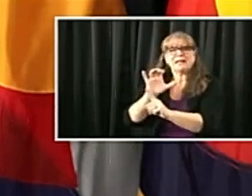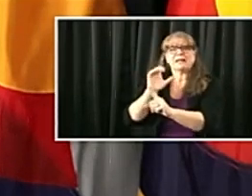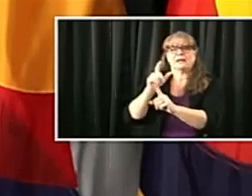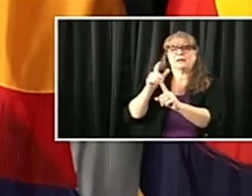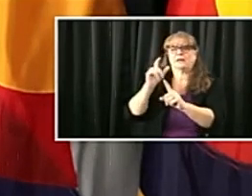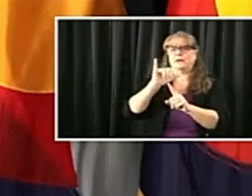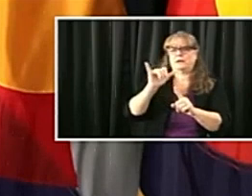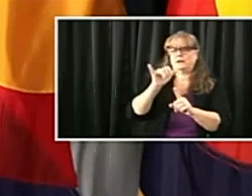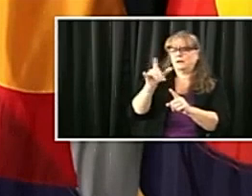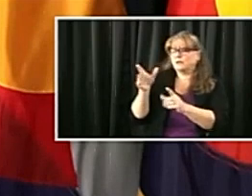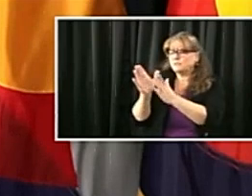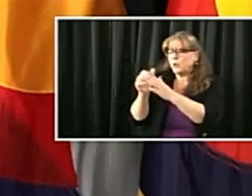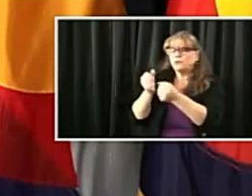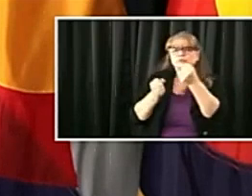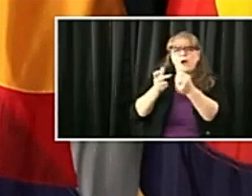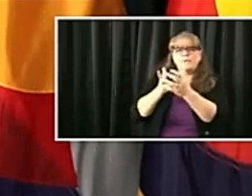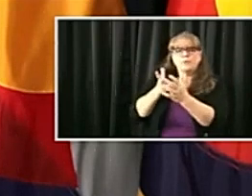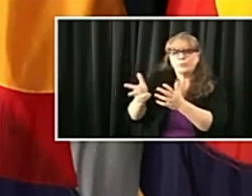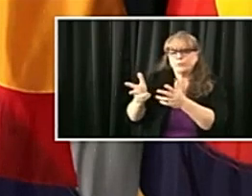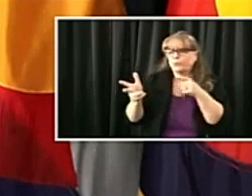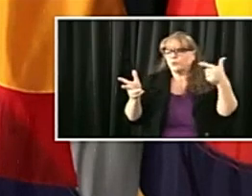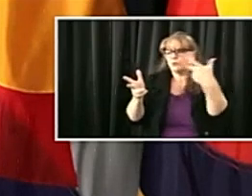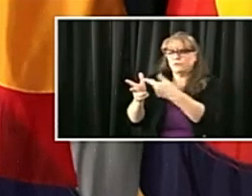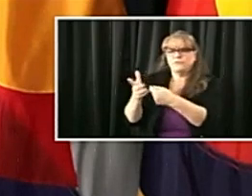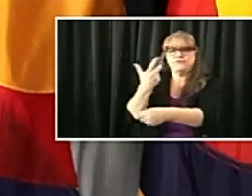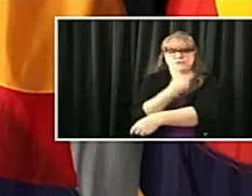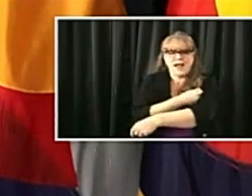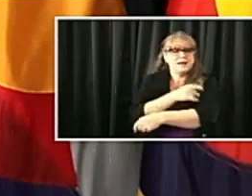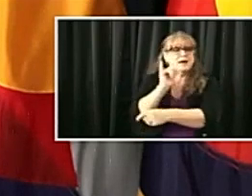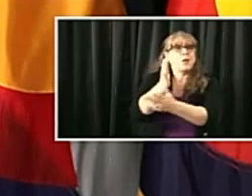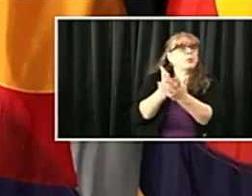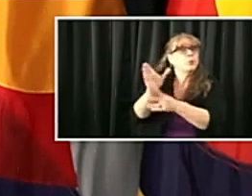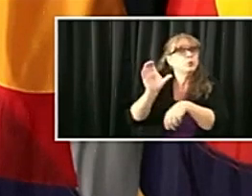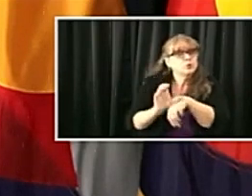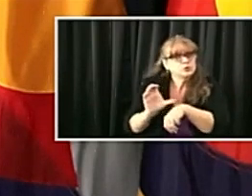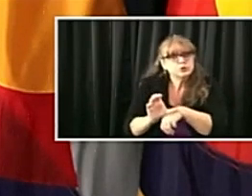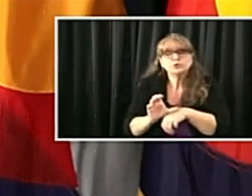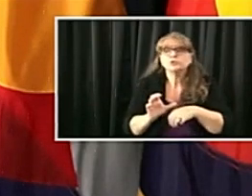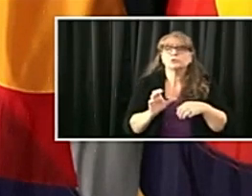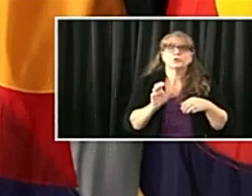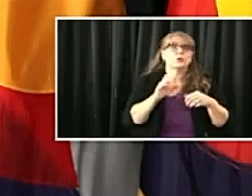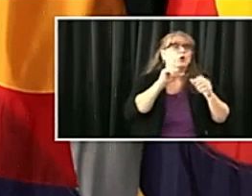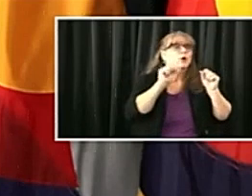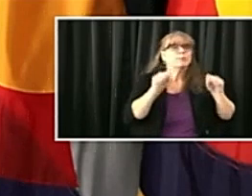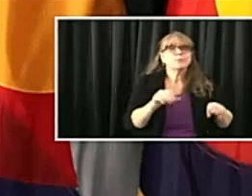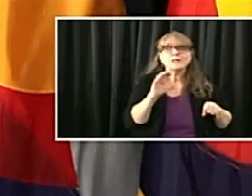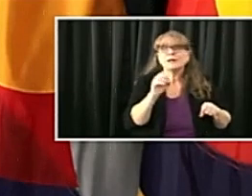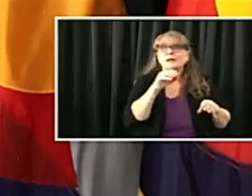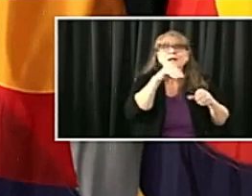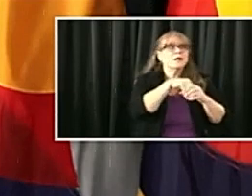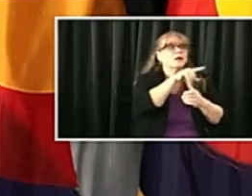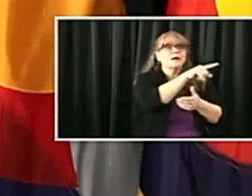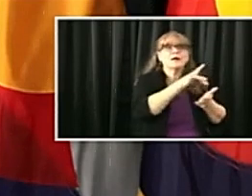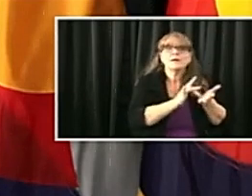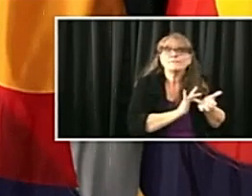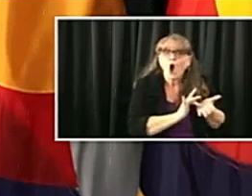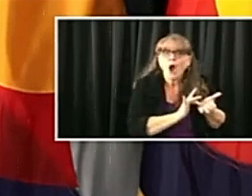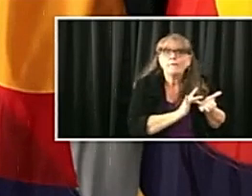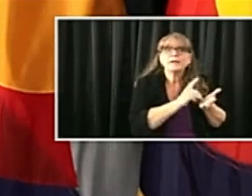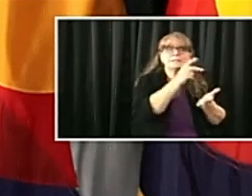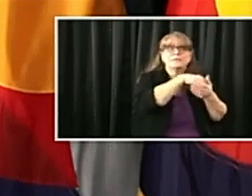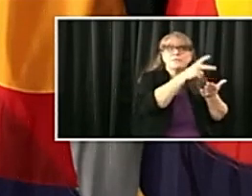and recreation centers, others at community health centers, hospitals, and pharmacies across the state. If you're interested